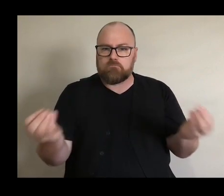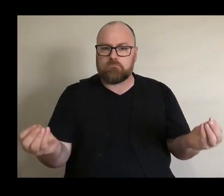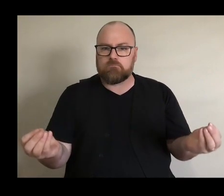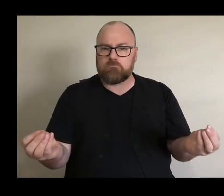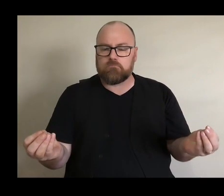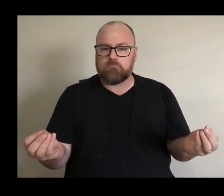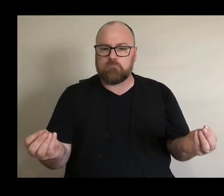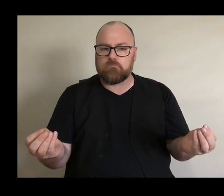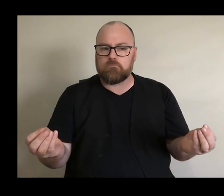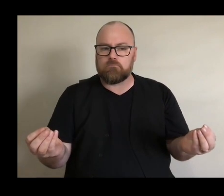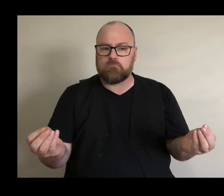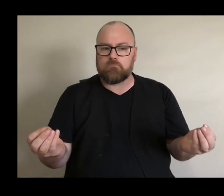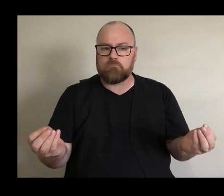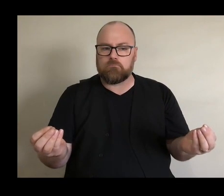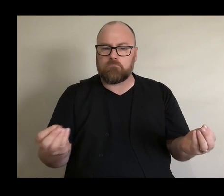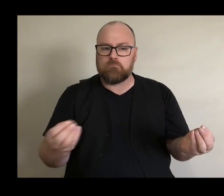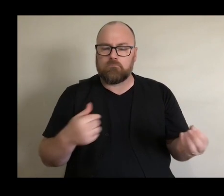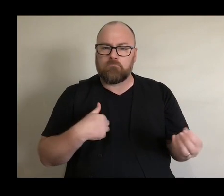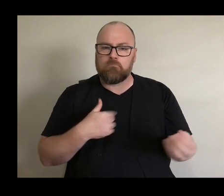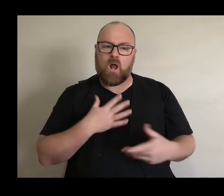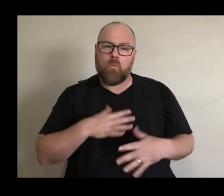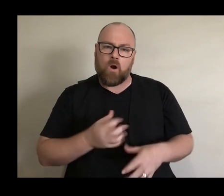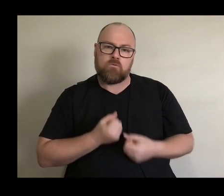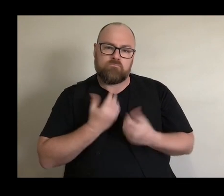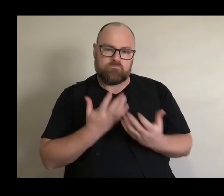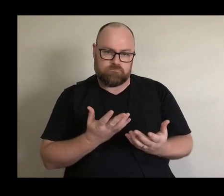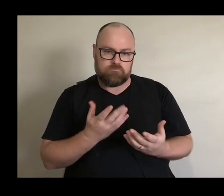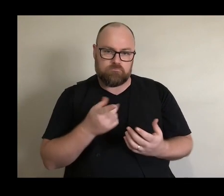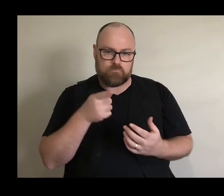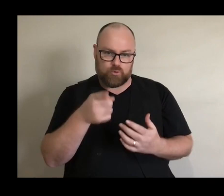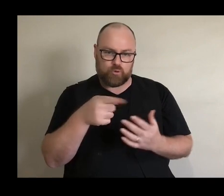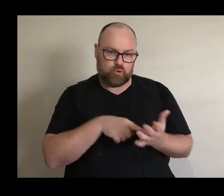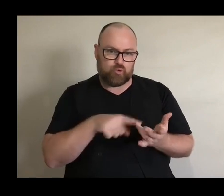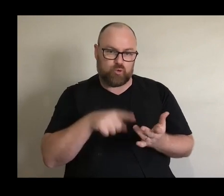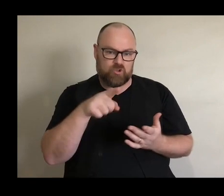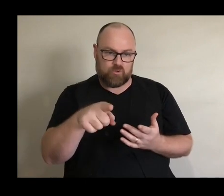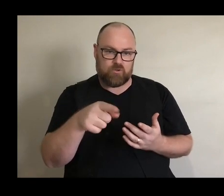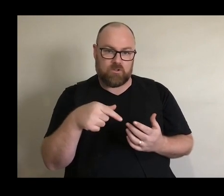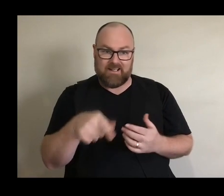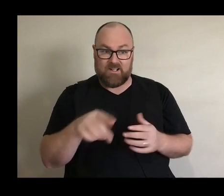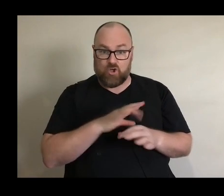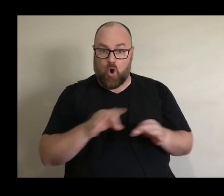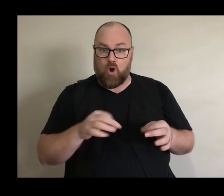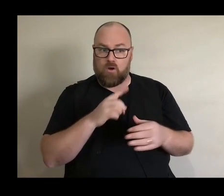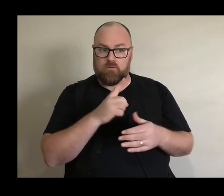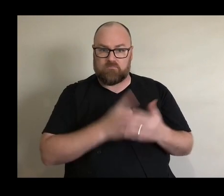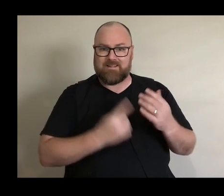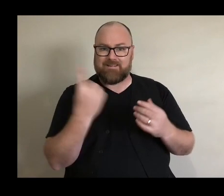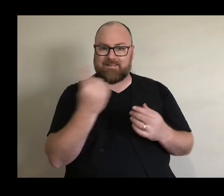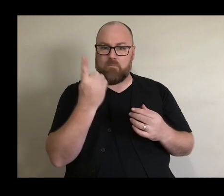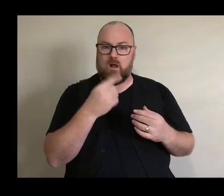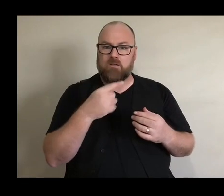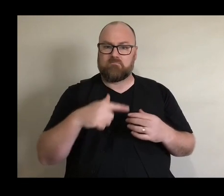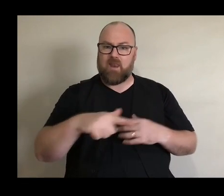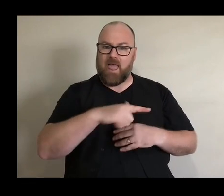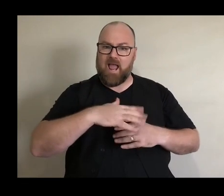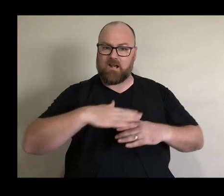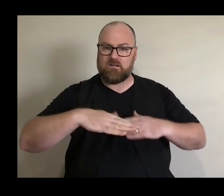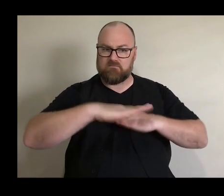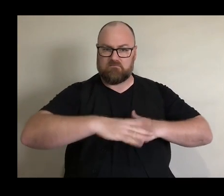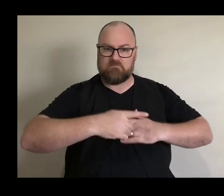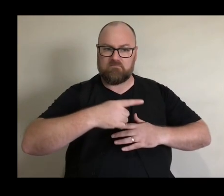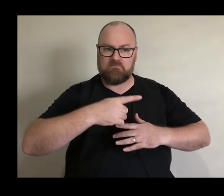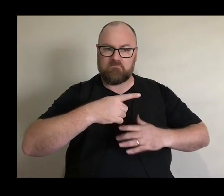But this is a shared absence. You know, this isn't just the absence of someone's particular property, absence